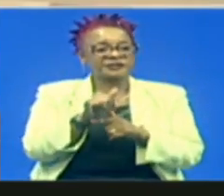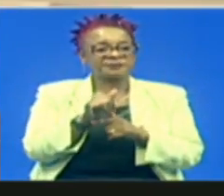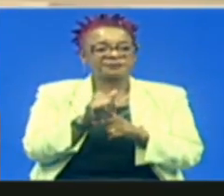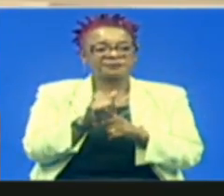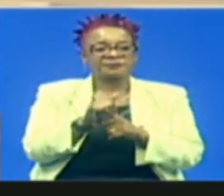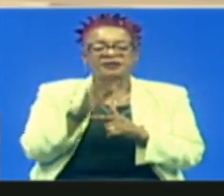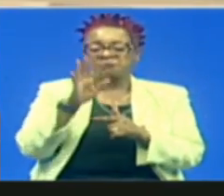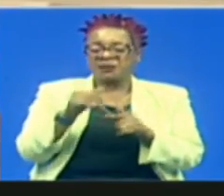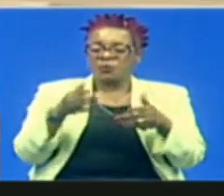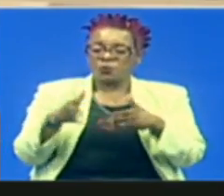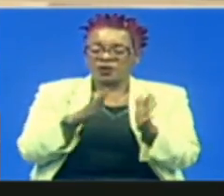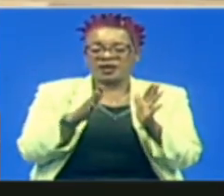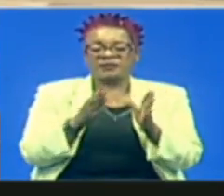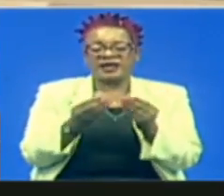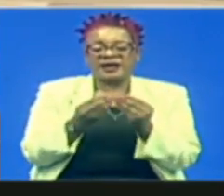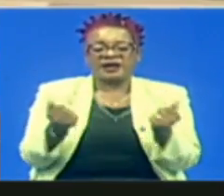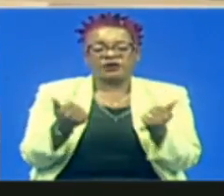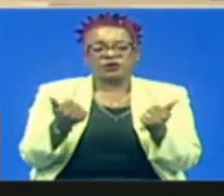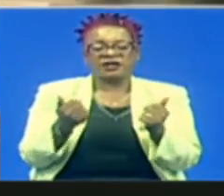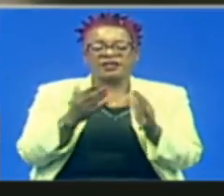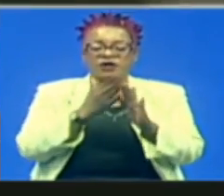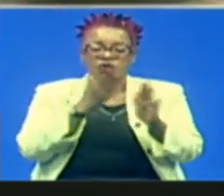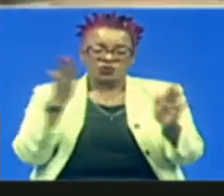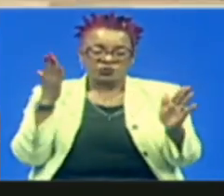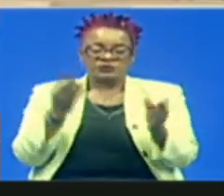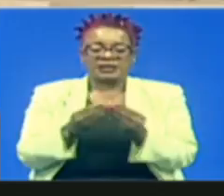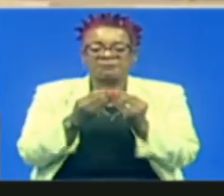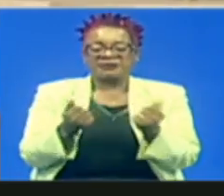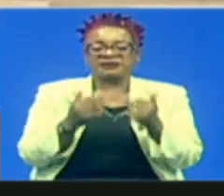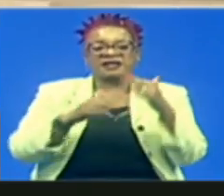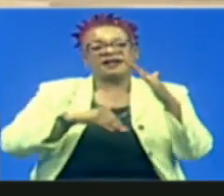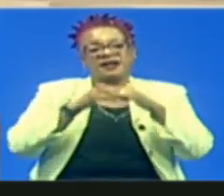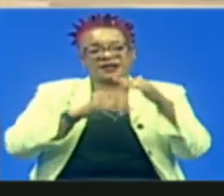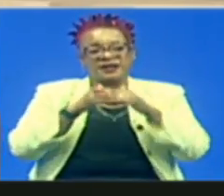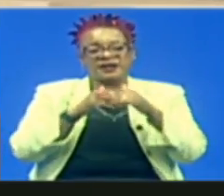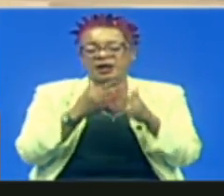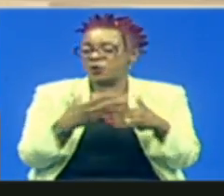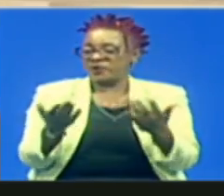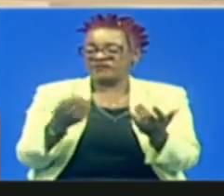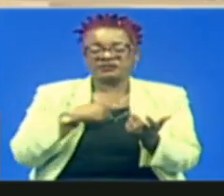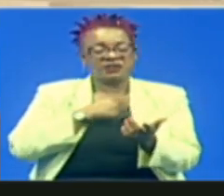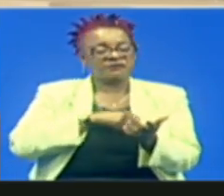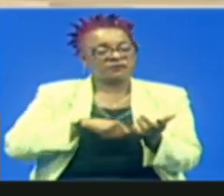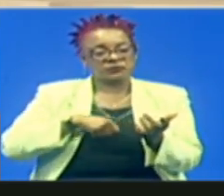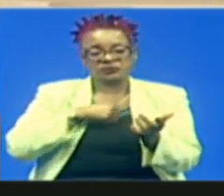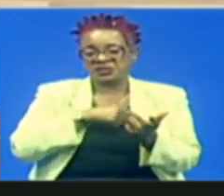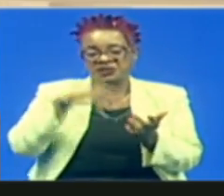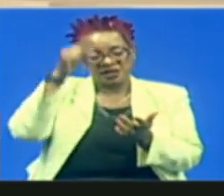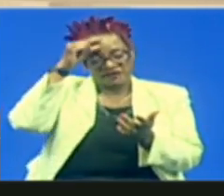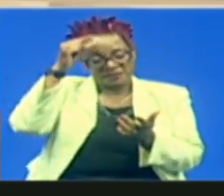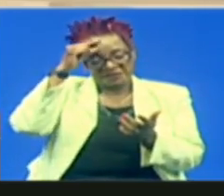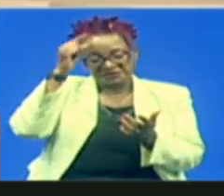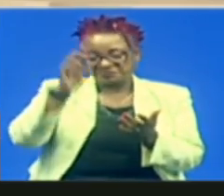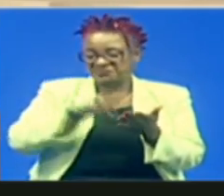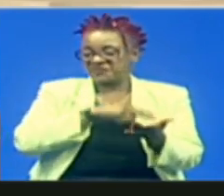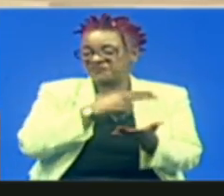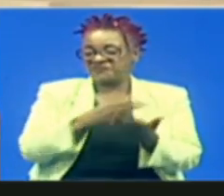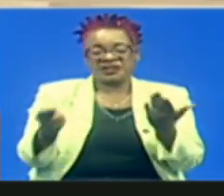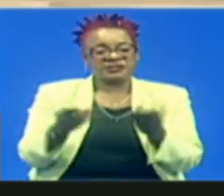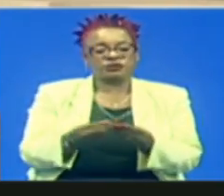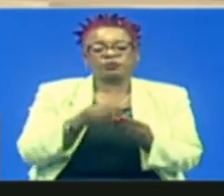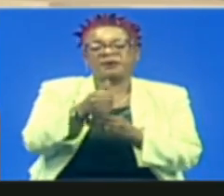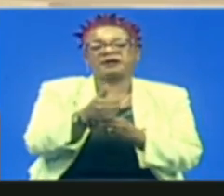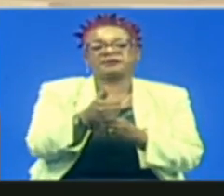the way they handled the queues and beat the deadline. It is, however, unfortunate that the government has failed in meeting their